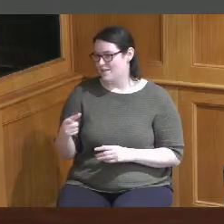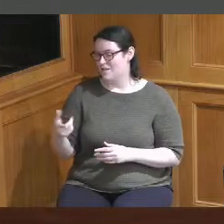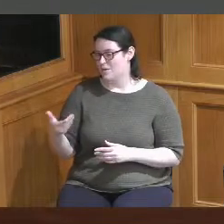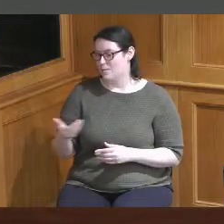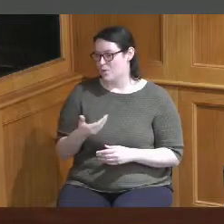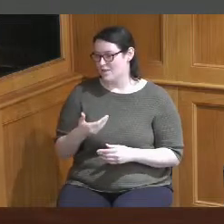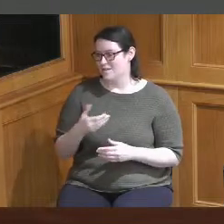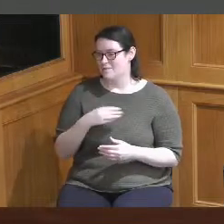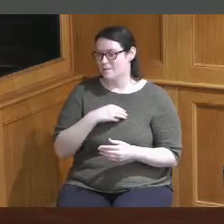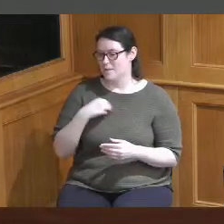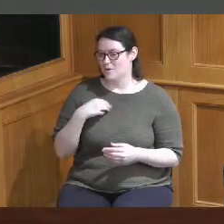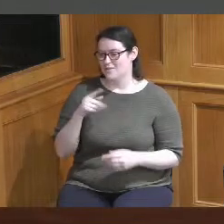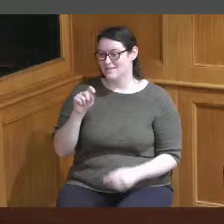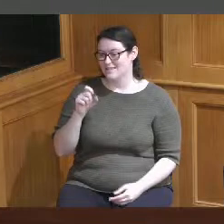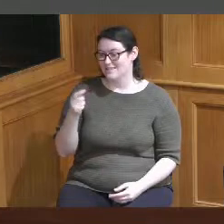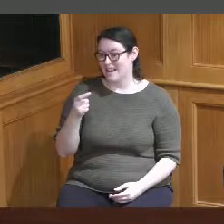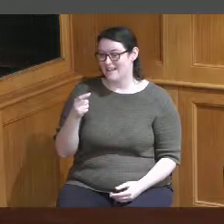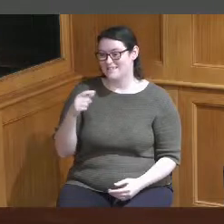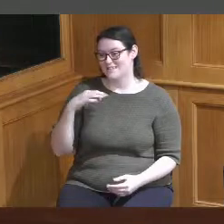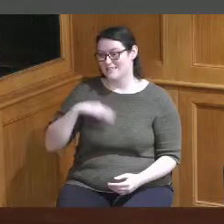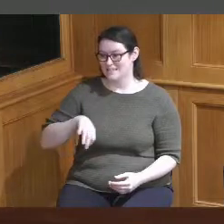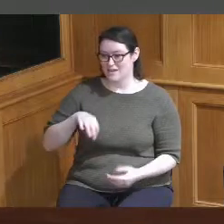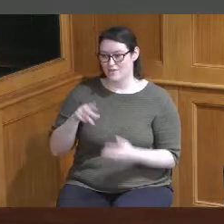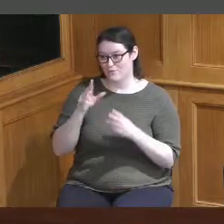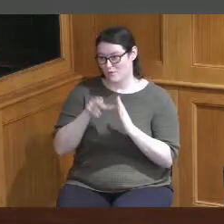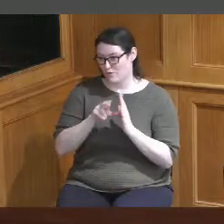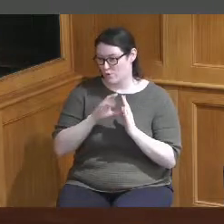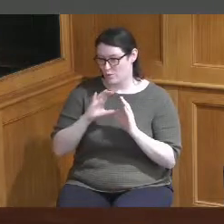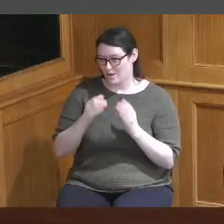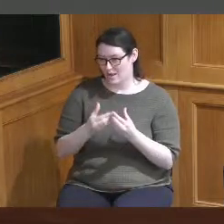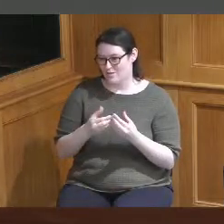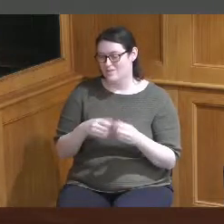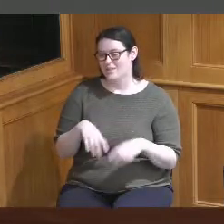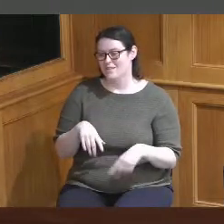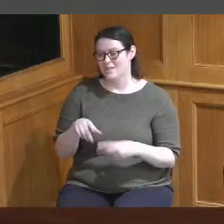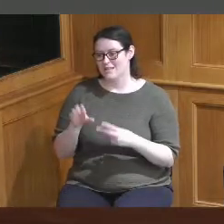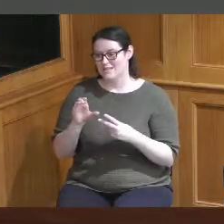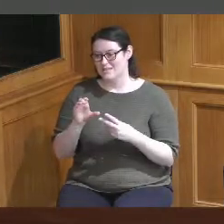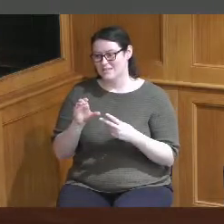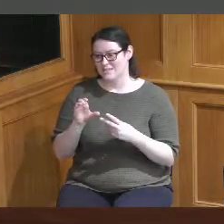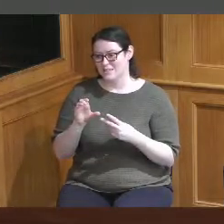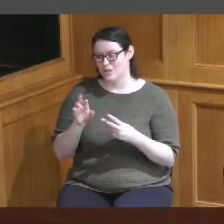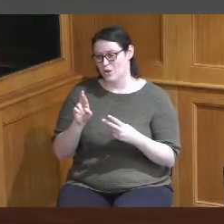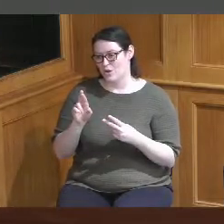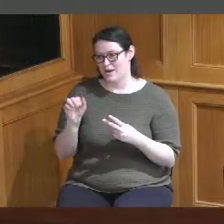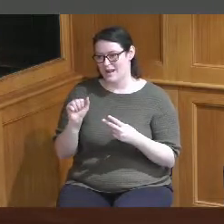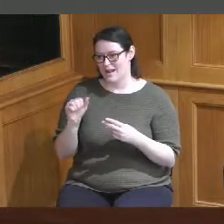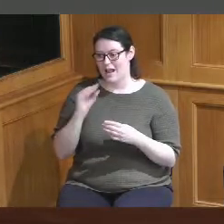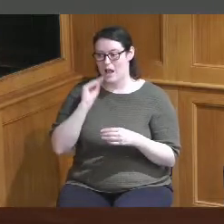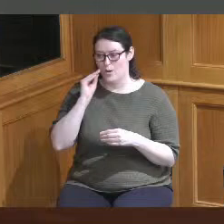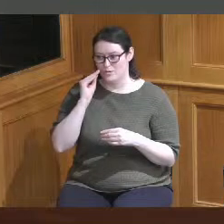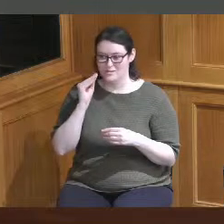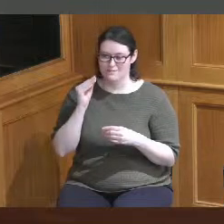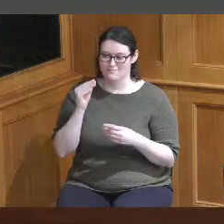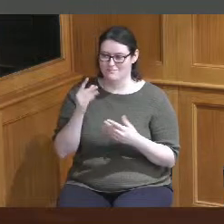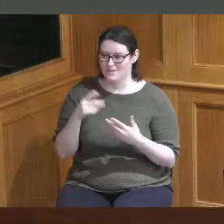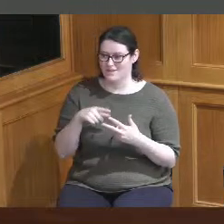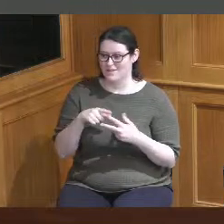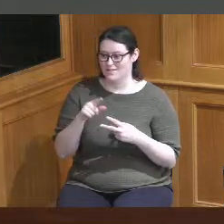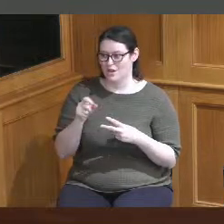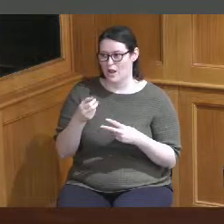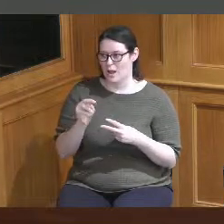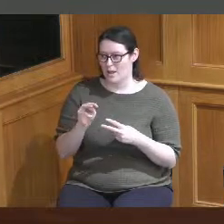to the Hamilton County Tax Incentive Review Council and the Hamilton County CRA Housing Council. That is Tom Moeller,